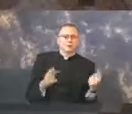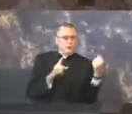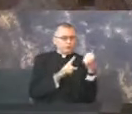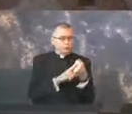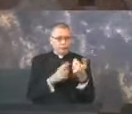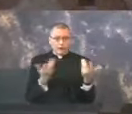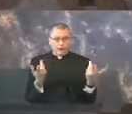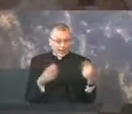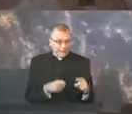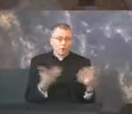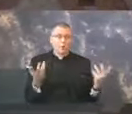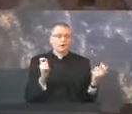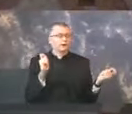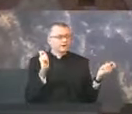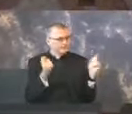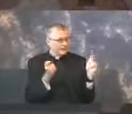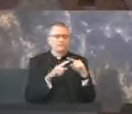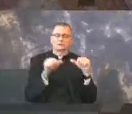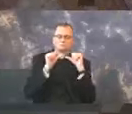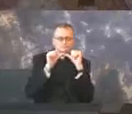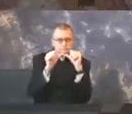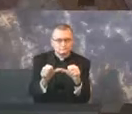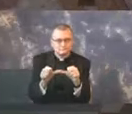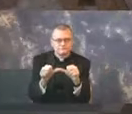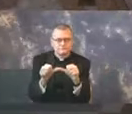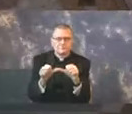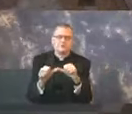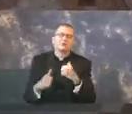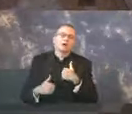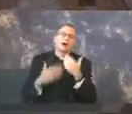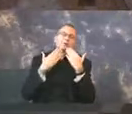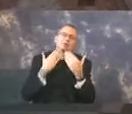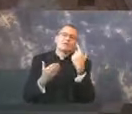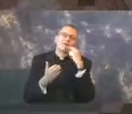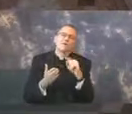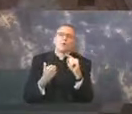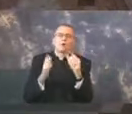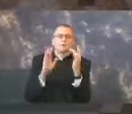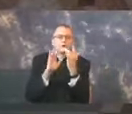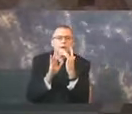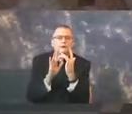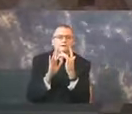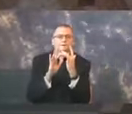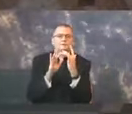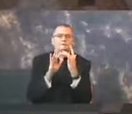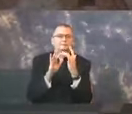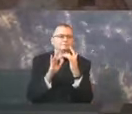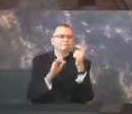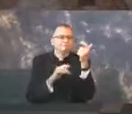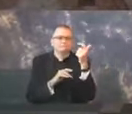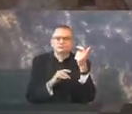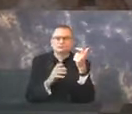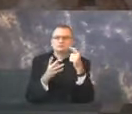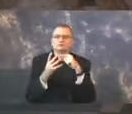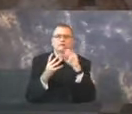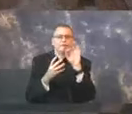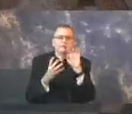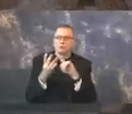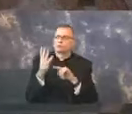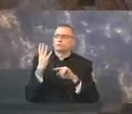I'm grateful for the faithful and respectful use of the social media as a way to keep in touch with